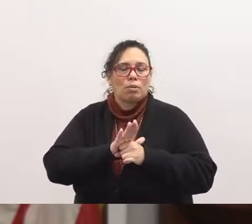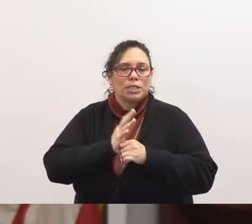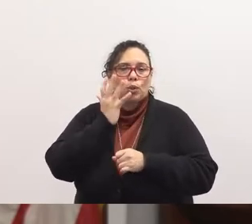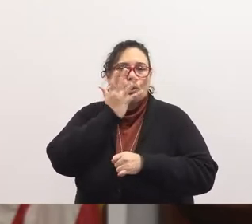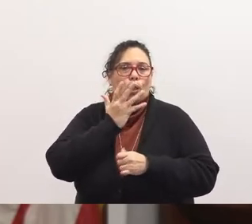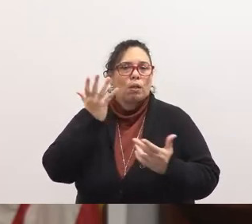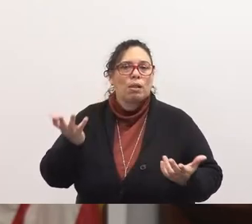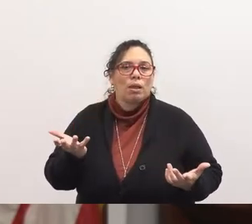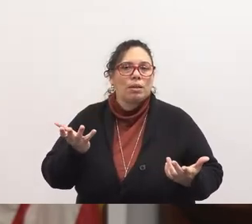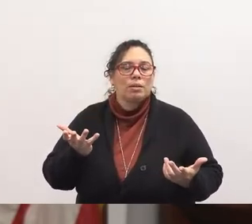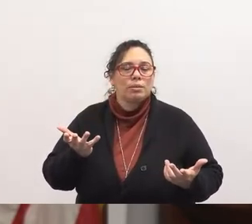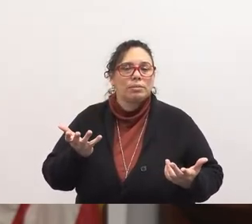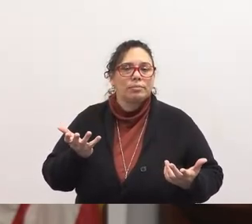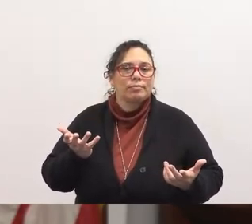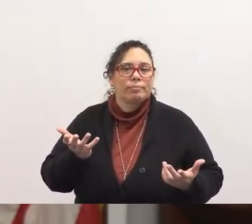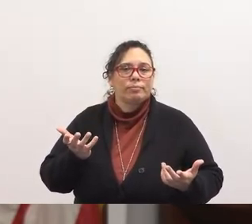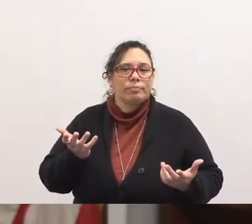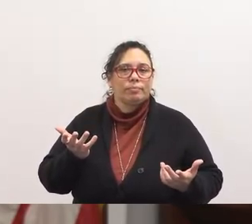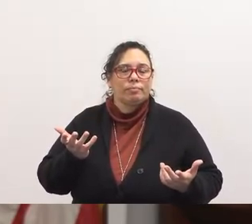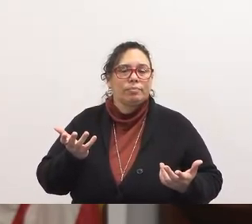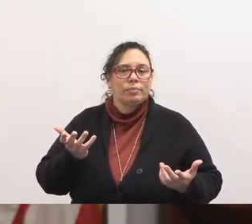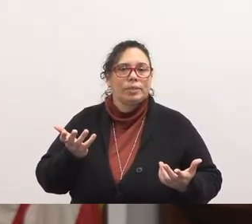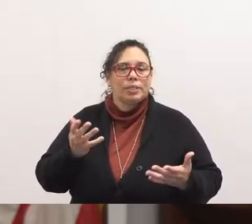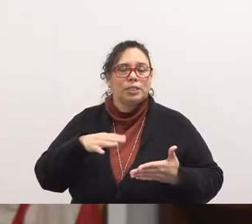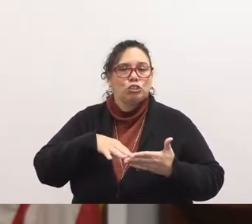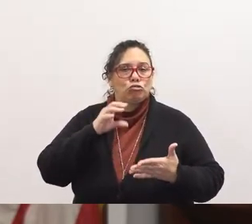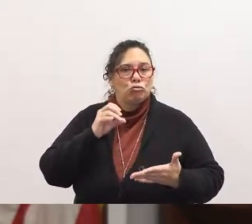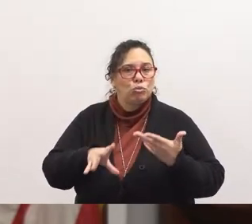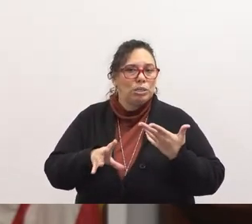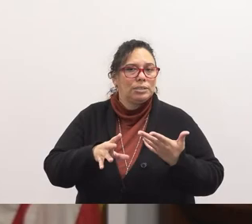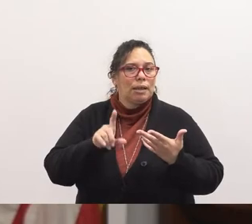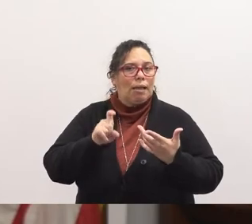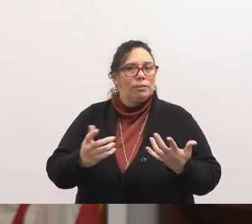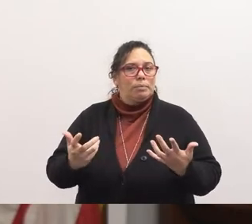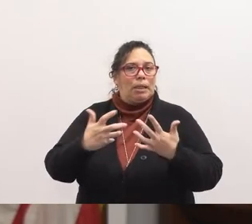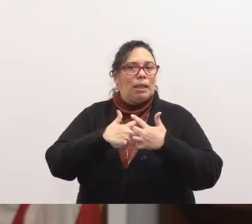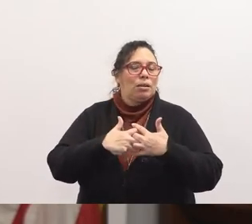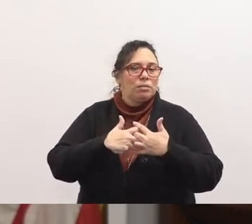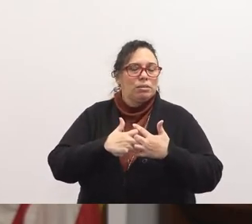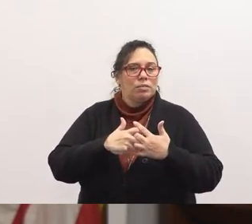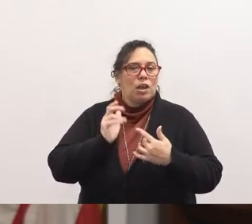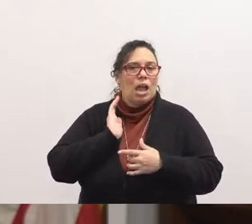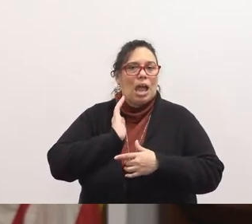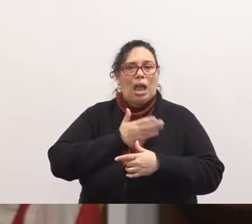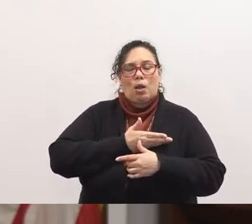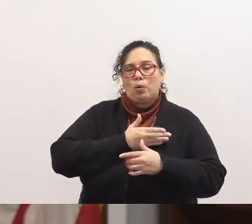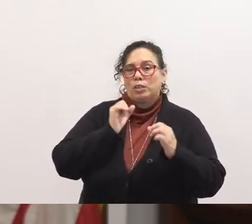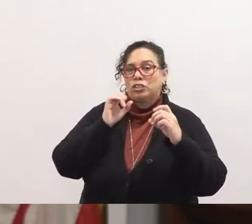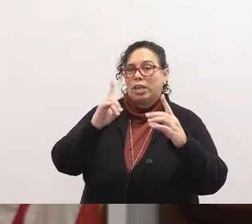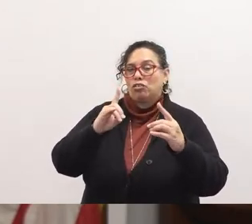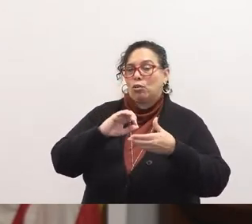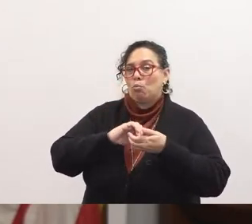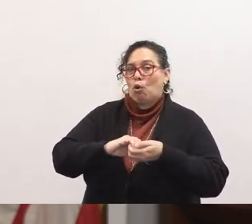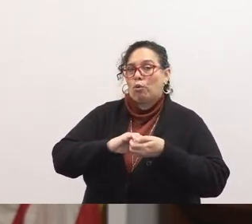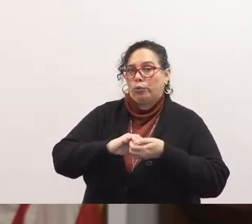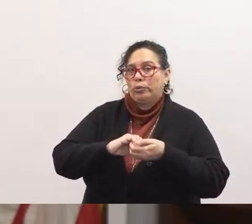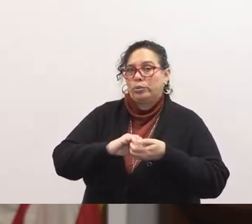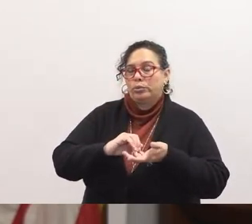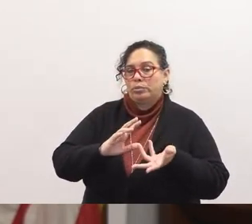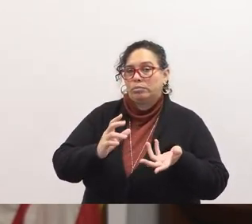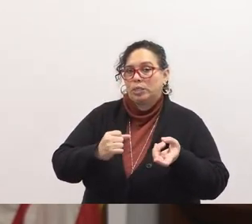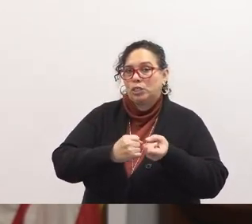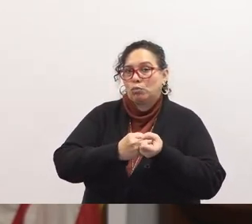students has to coincide and be in alignment with what our educational partners are going to